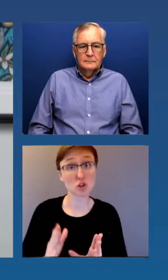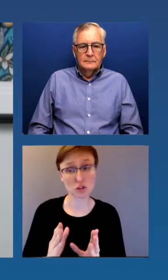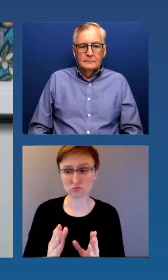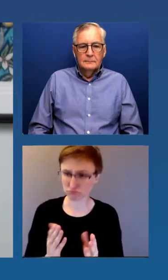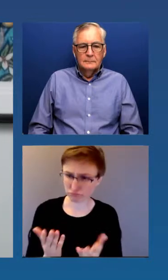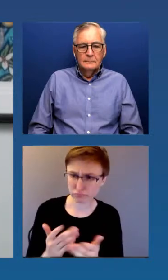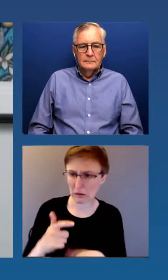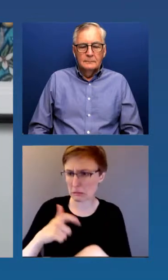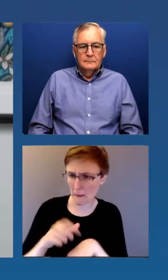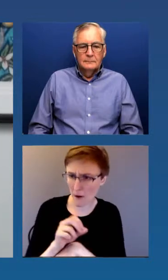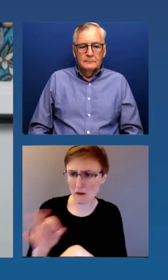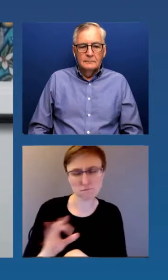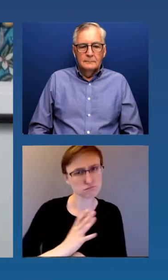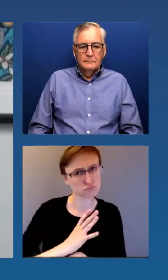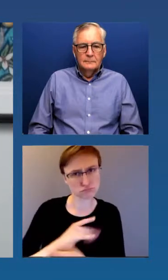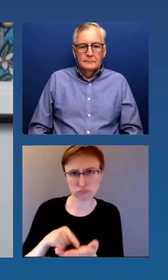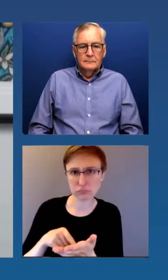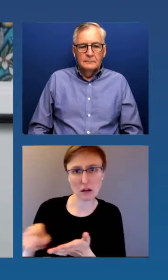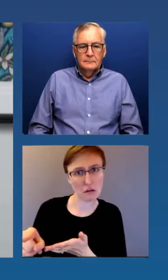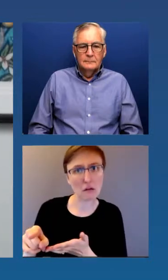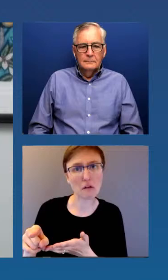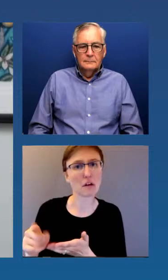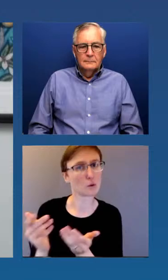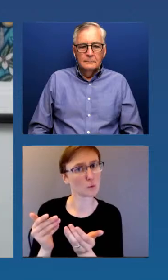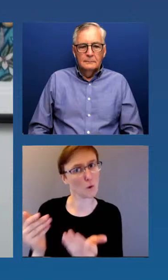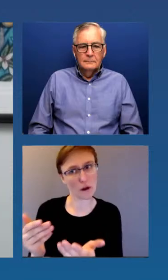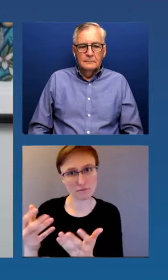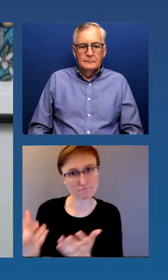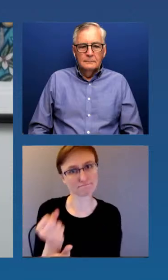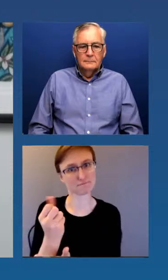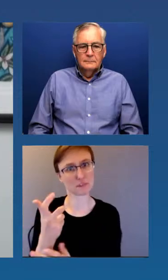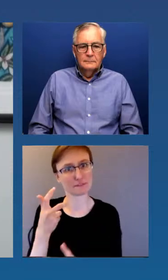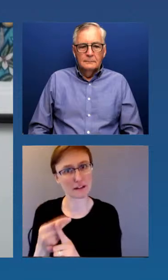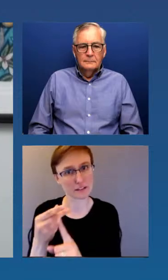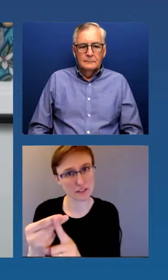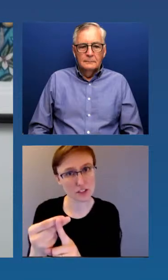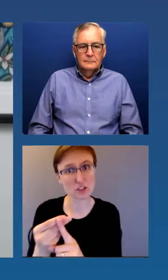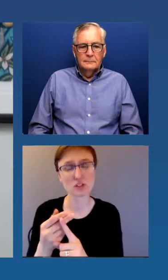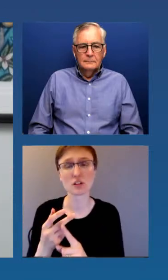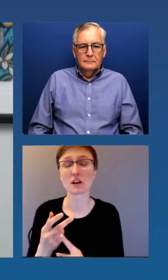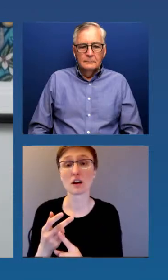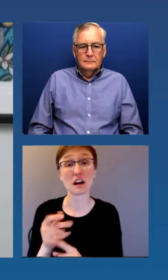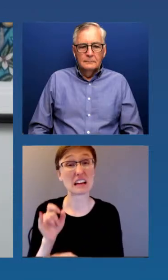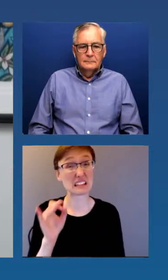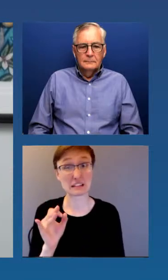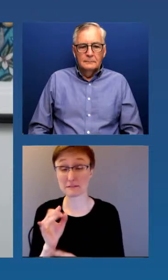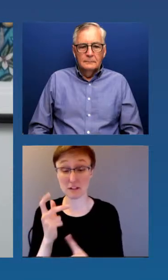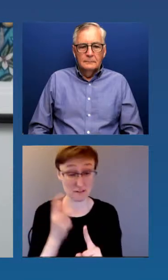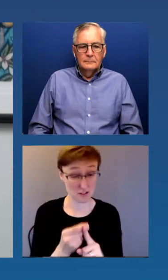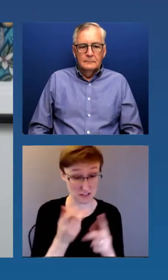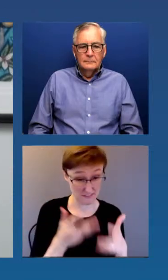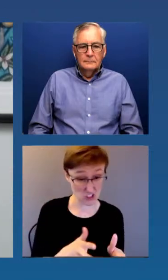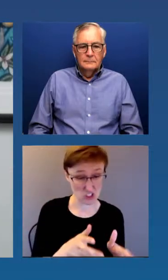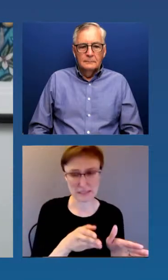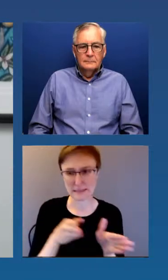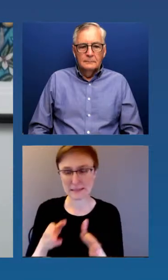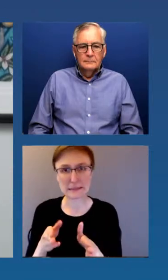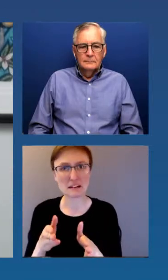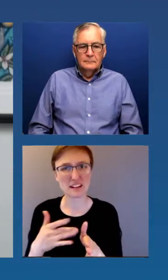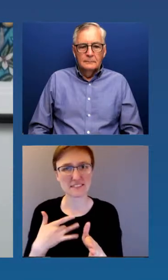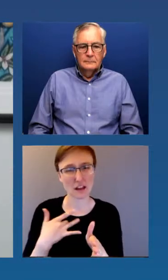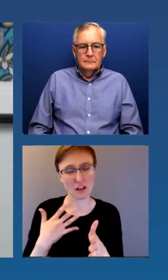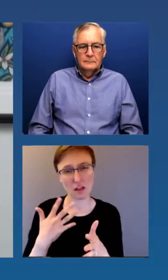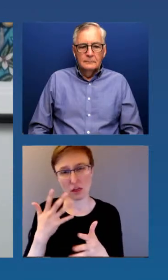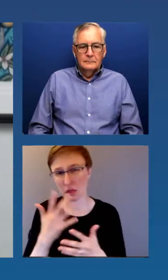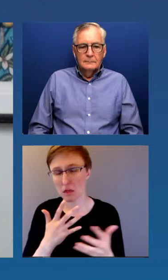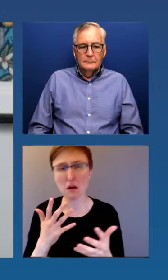get vaccinated, and if they're feeling unwell after getting vaccinated. Additionally, employers can request a mobile